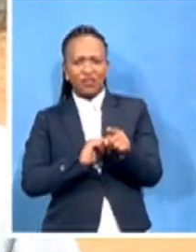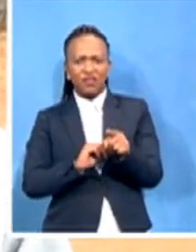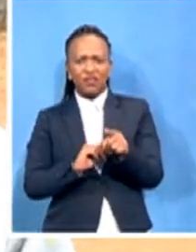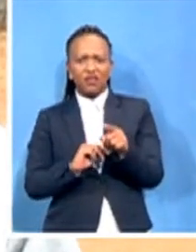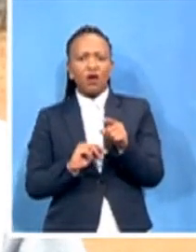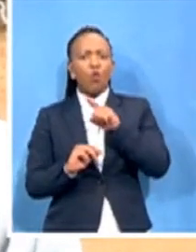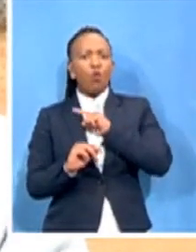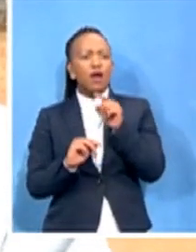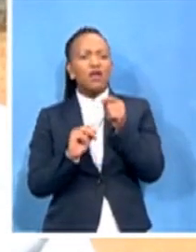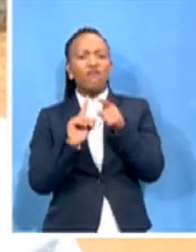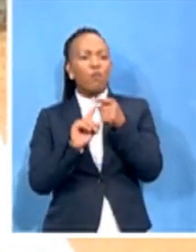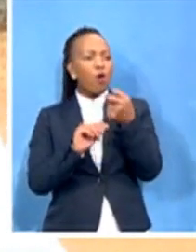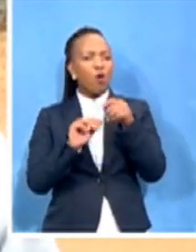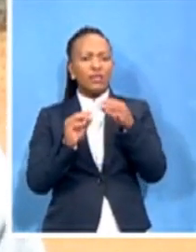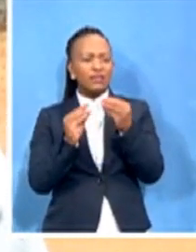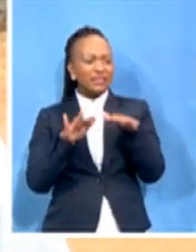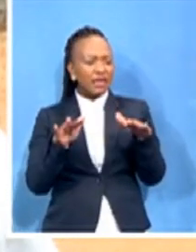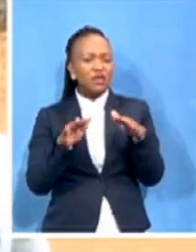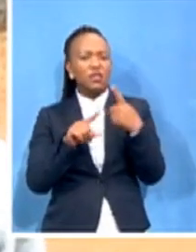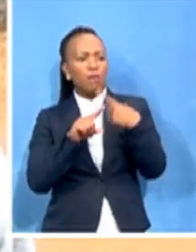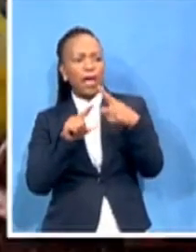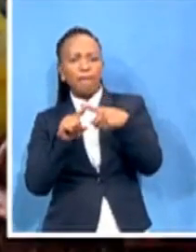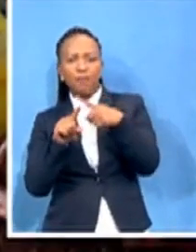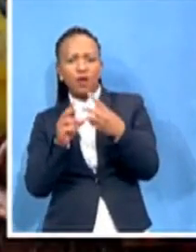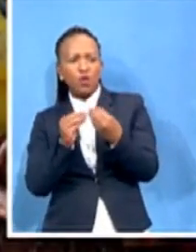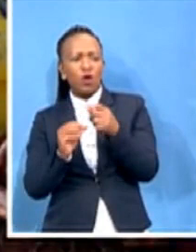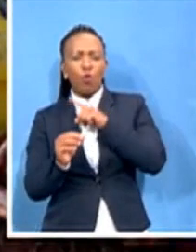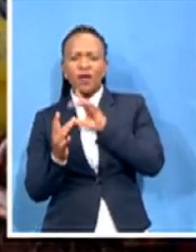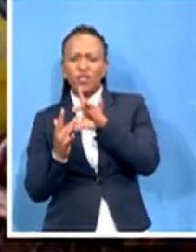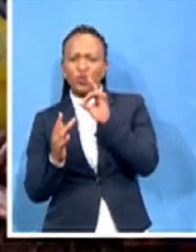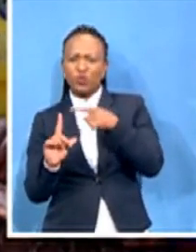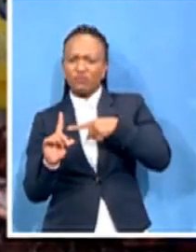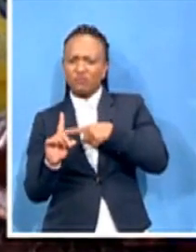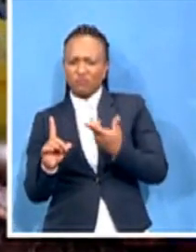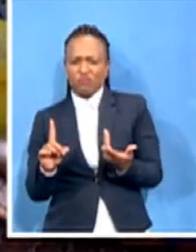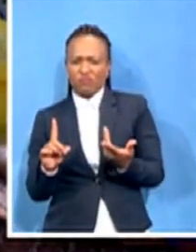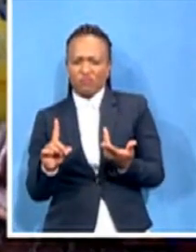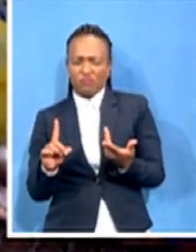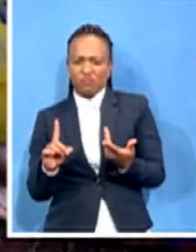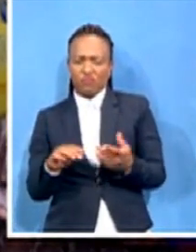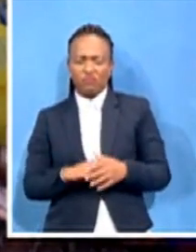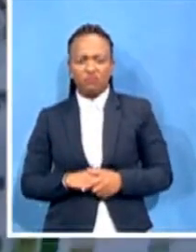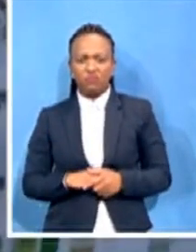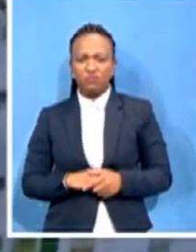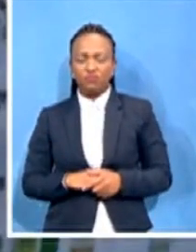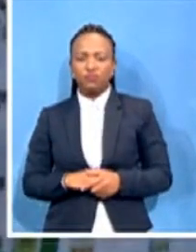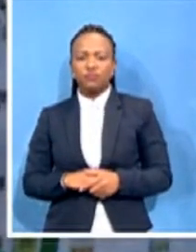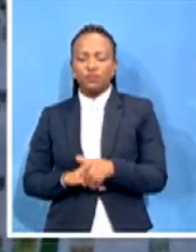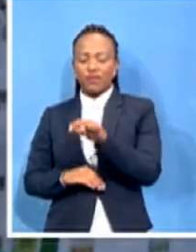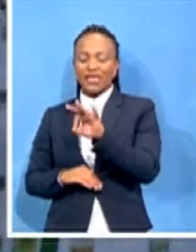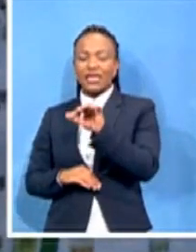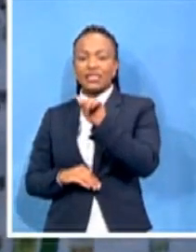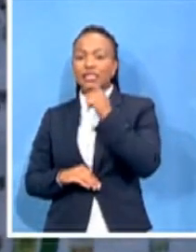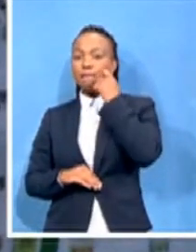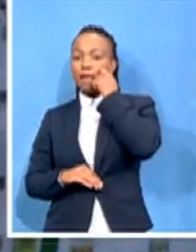were playing with him. Why did they choose him? We don't know. A 36-year-old man arrested in connection with the murder is expected